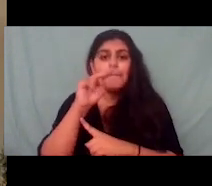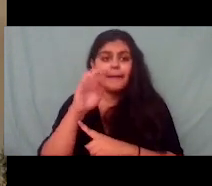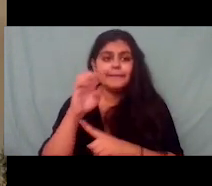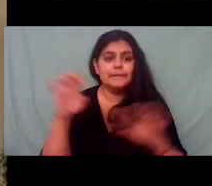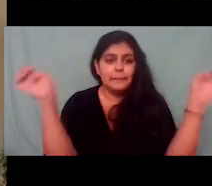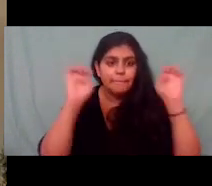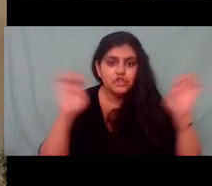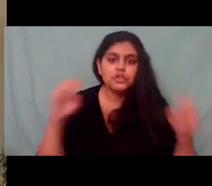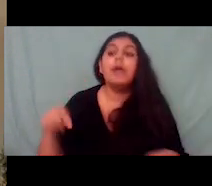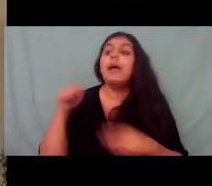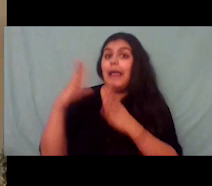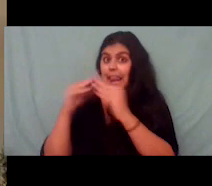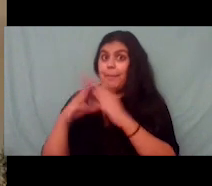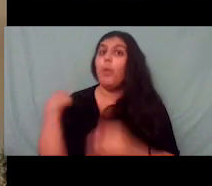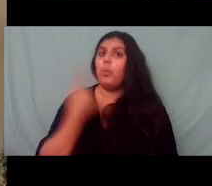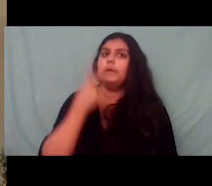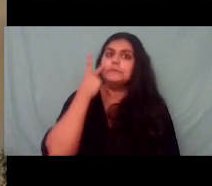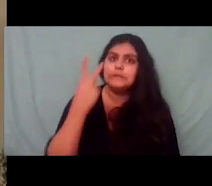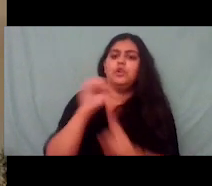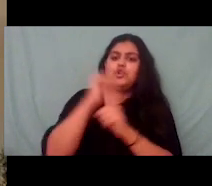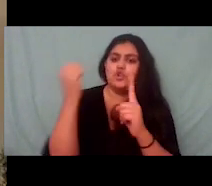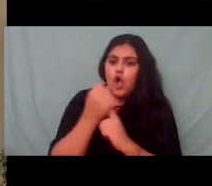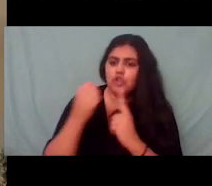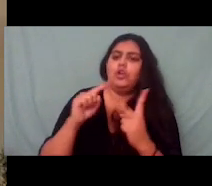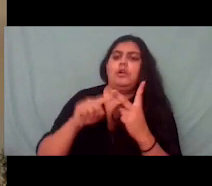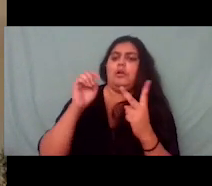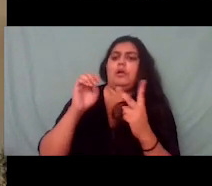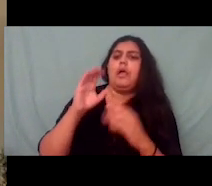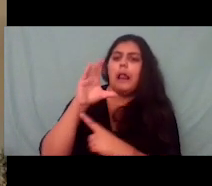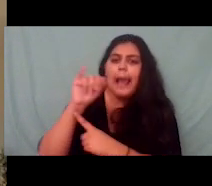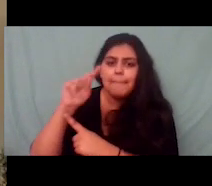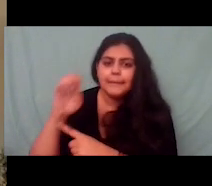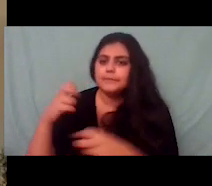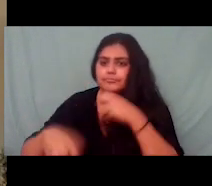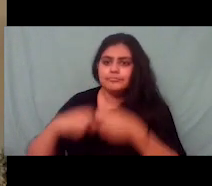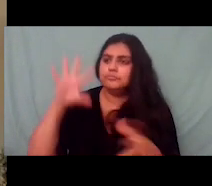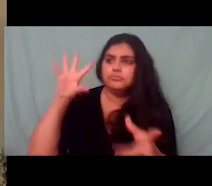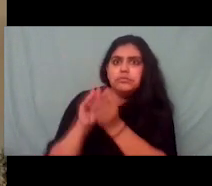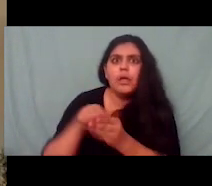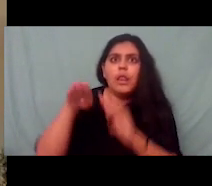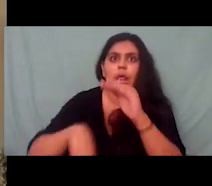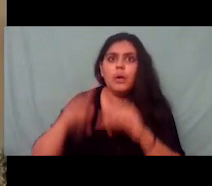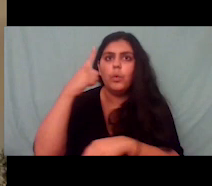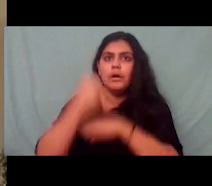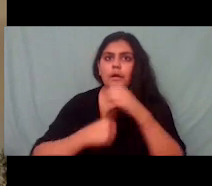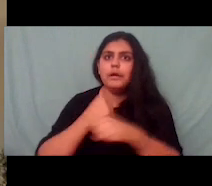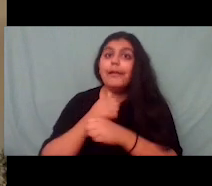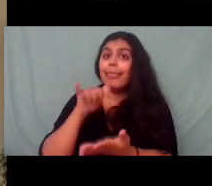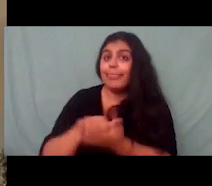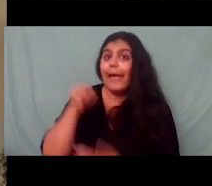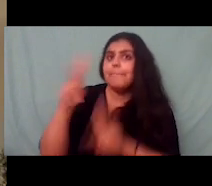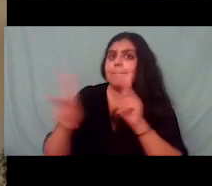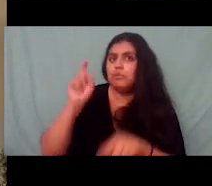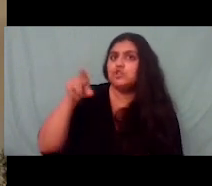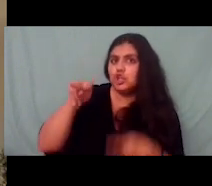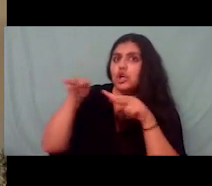of climate crisis, social unrest, you know, like all of this happening in the span of like, you know, like a year. So this is what people should be